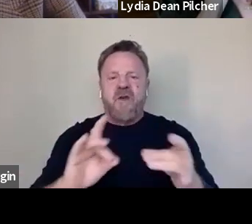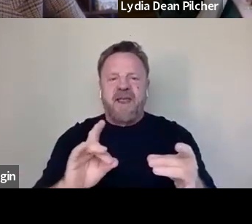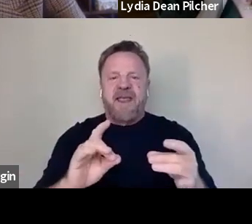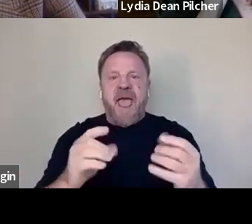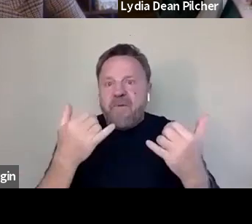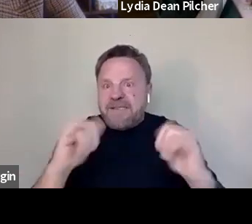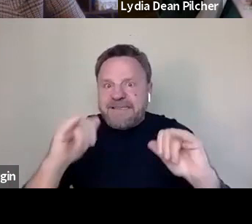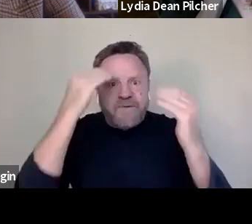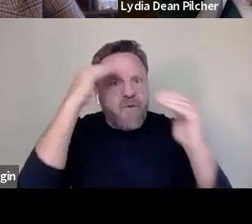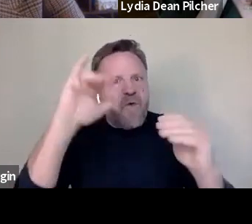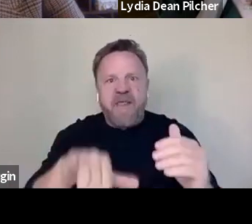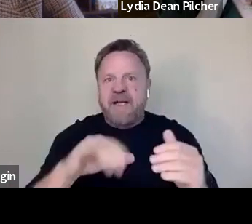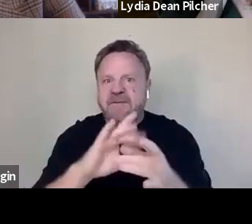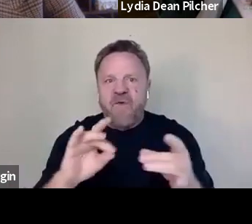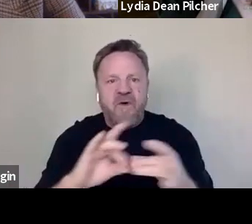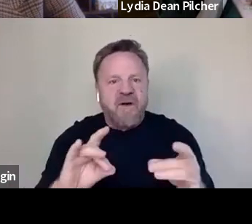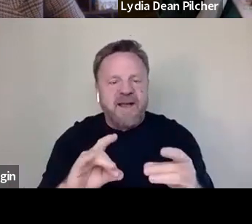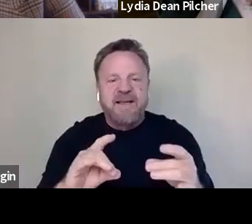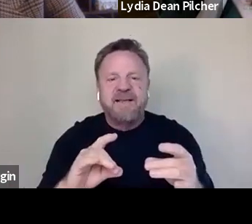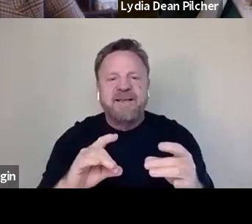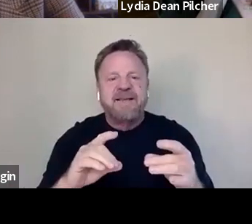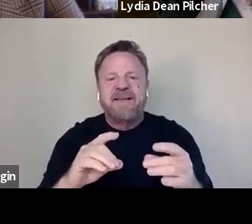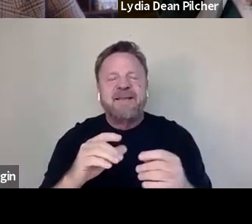that story, that's not